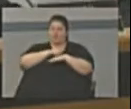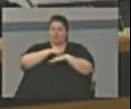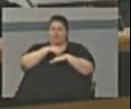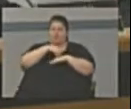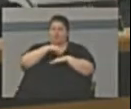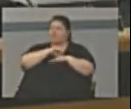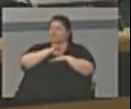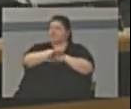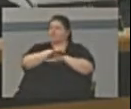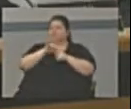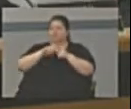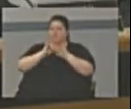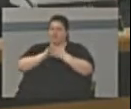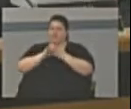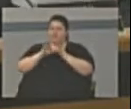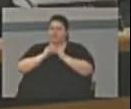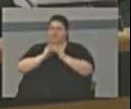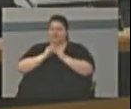of committees. So